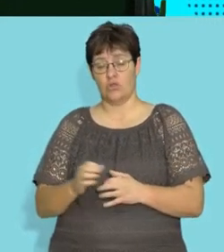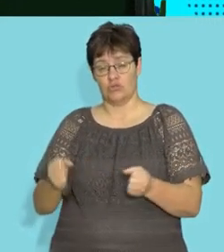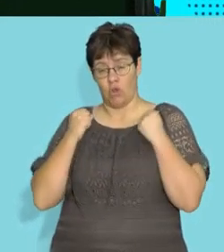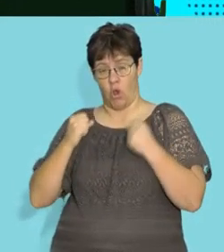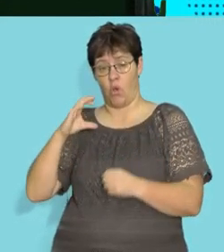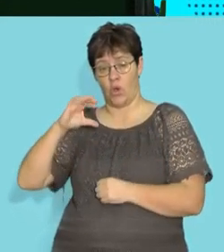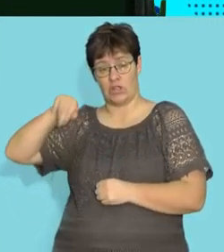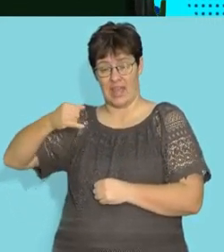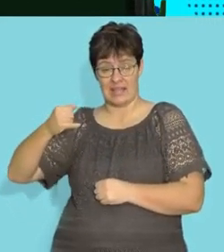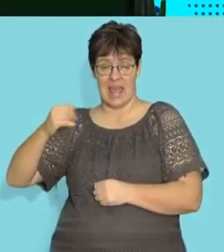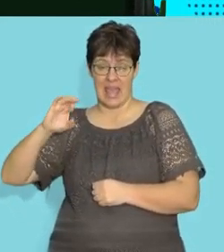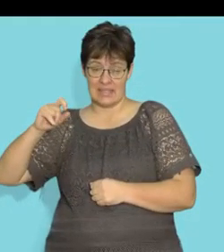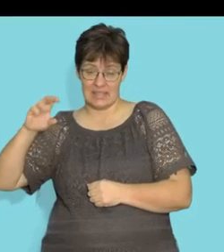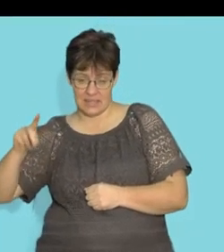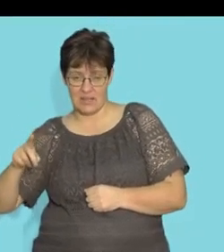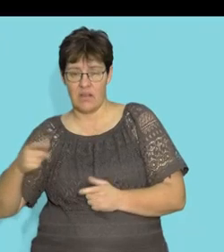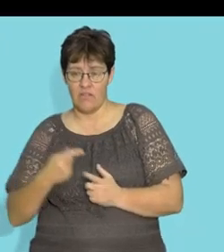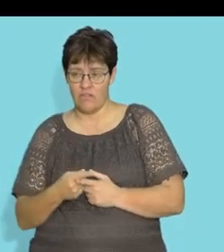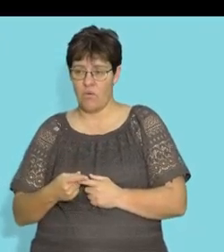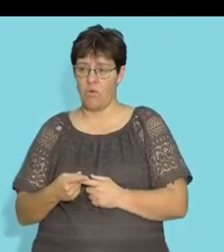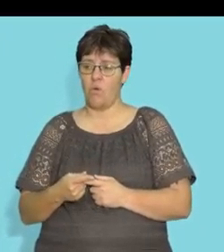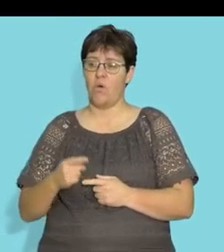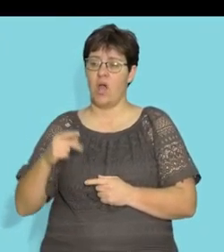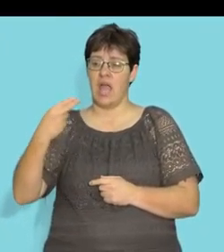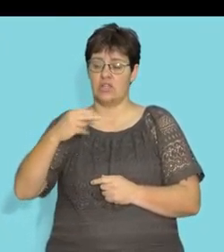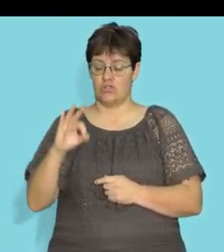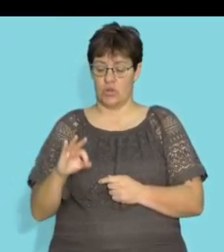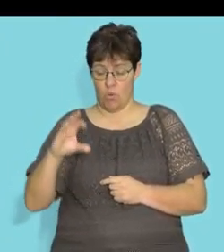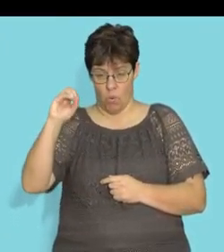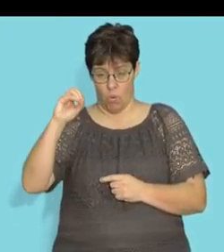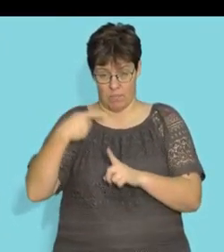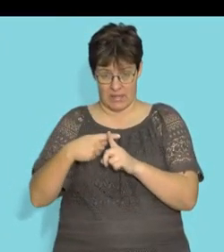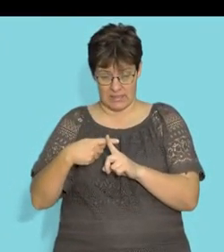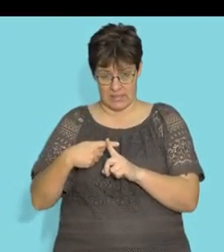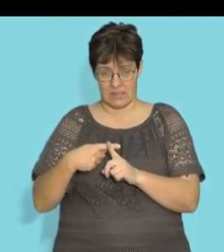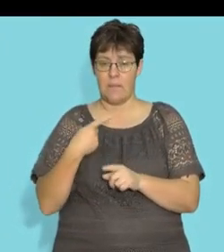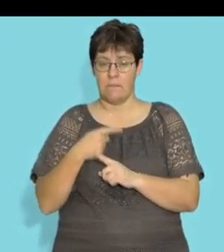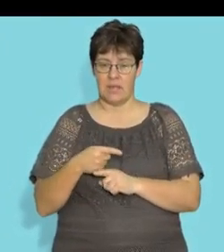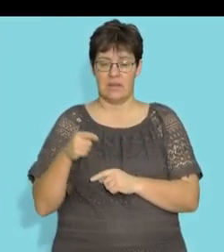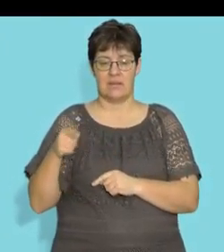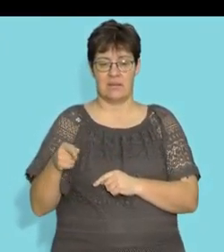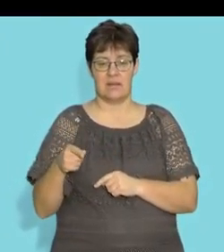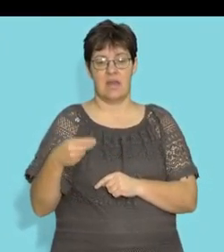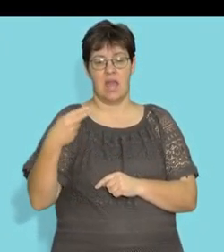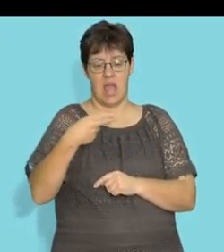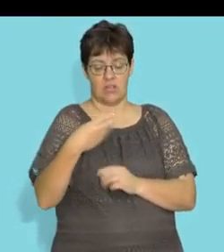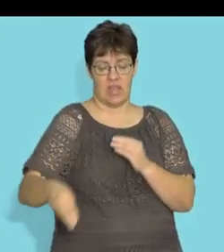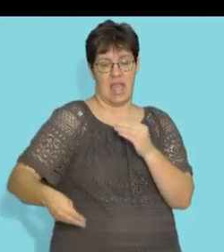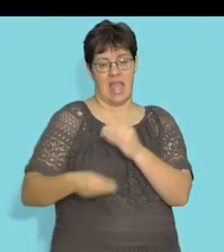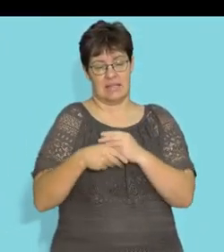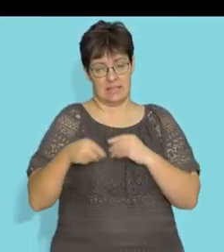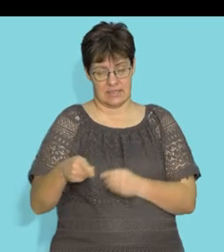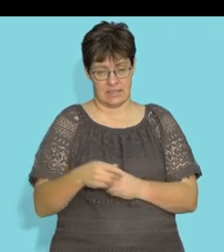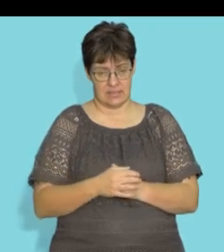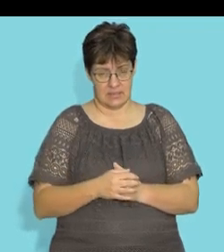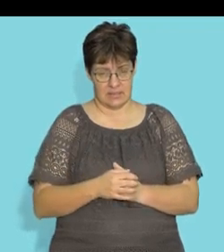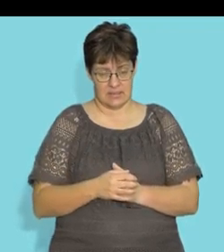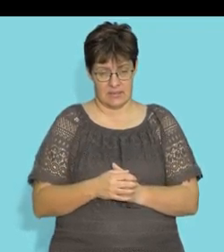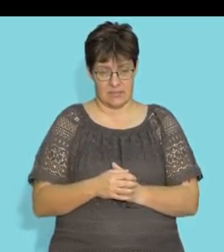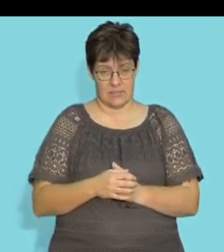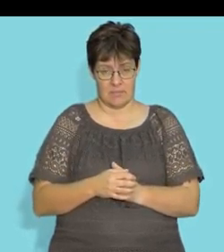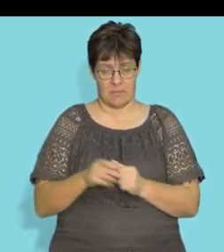the water, which is in this case a weak base, this weak base here will form a